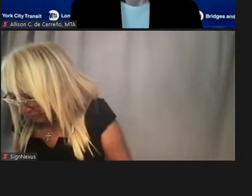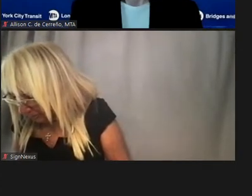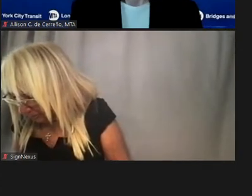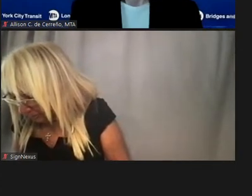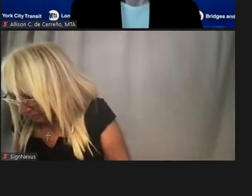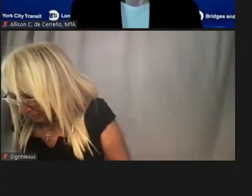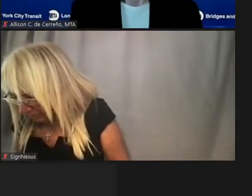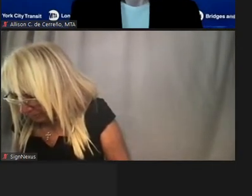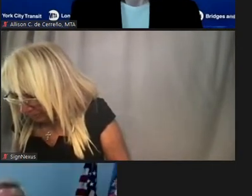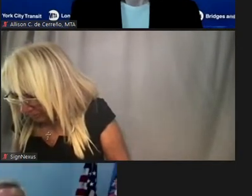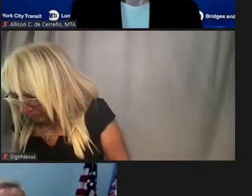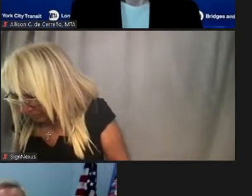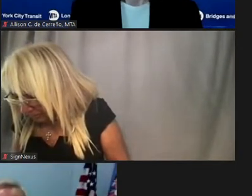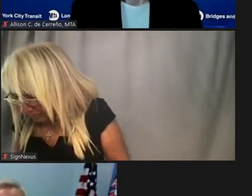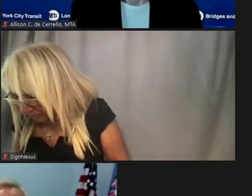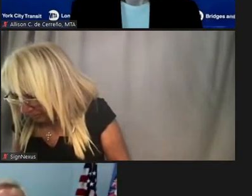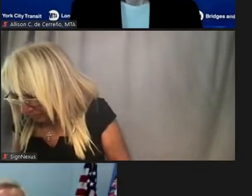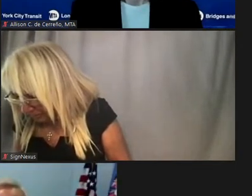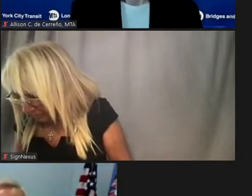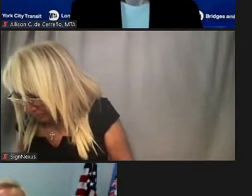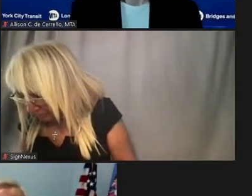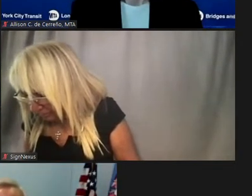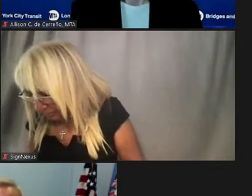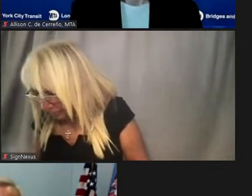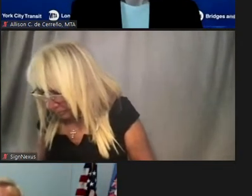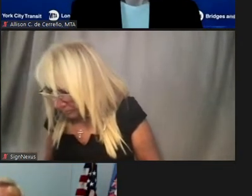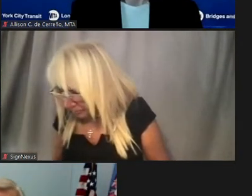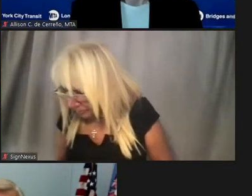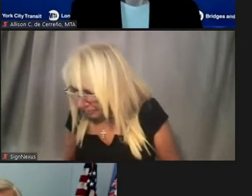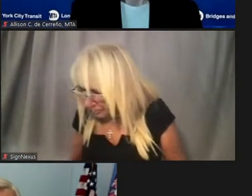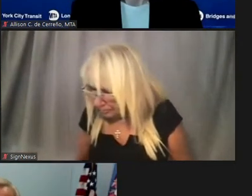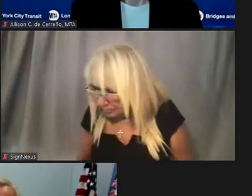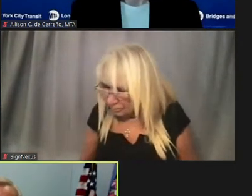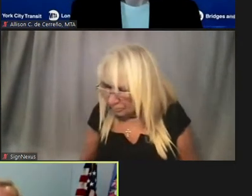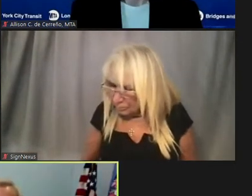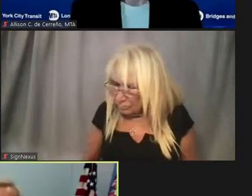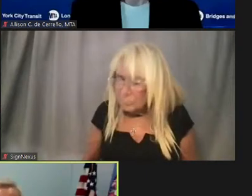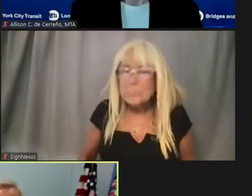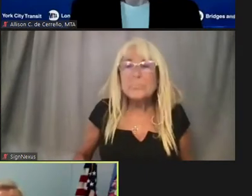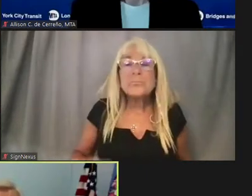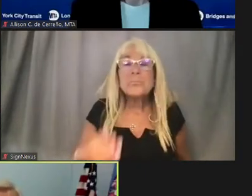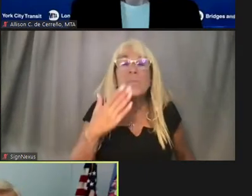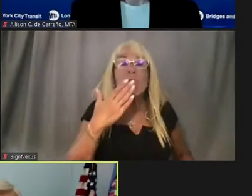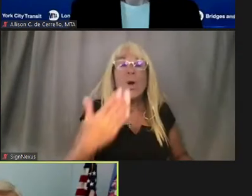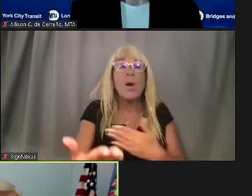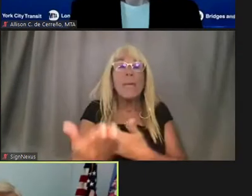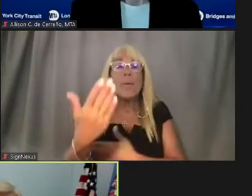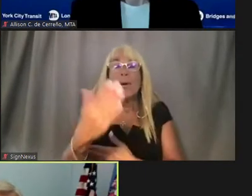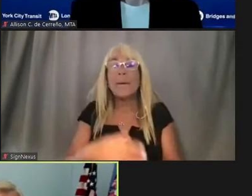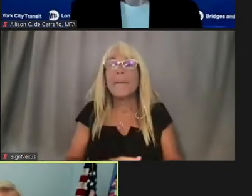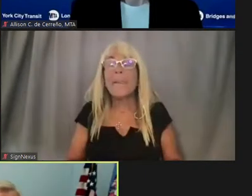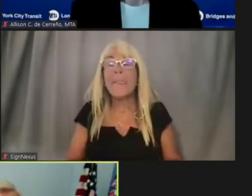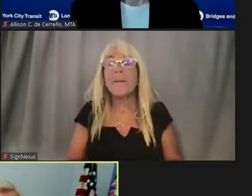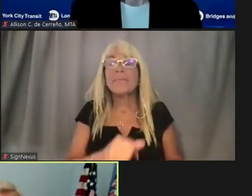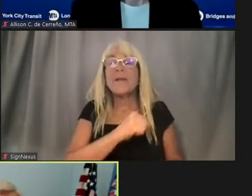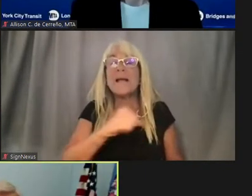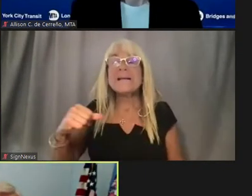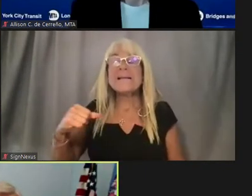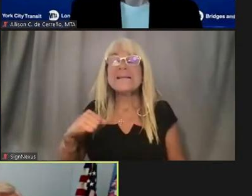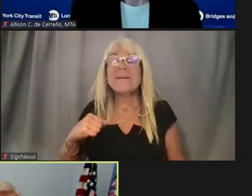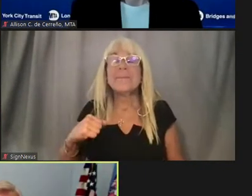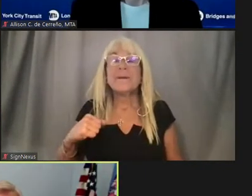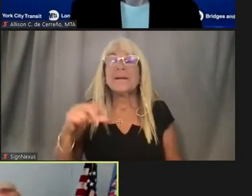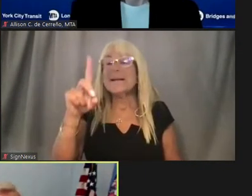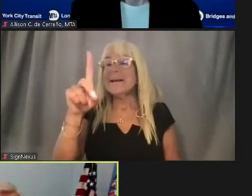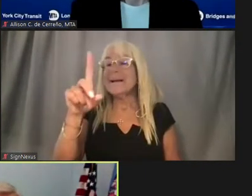assembly member you may unmute yourself and begin your remarks good morning I'm assemblyman David Weprin